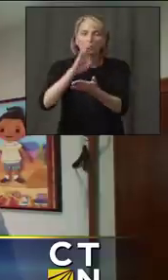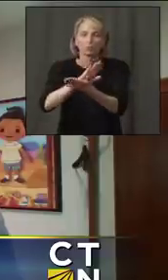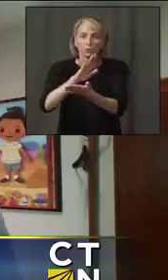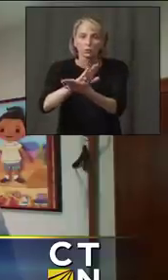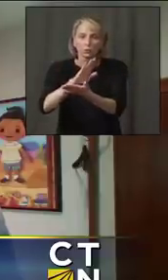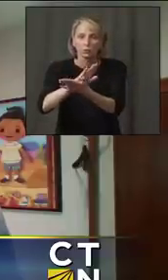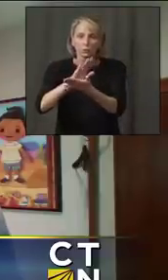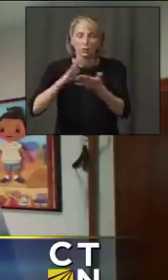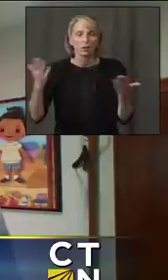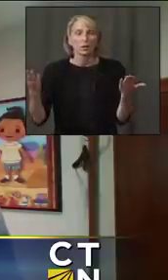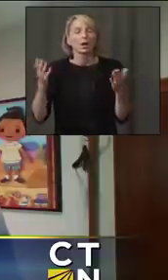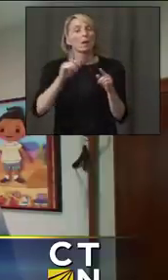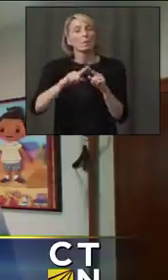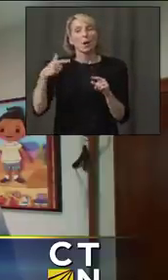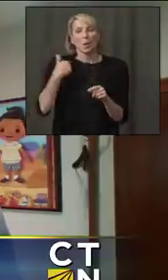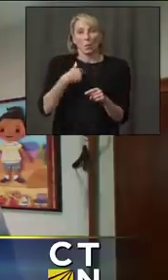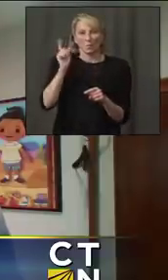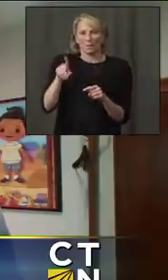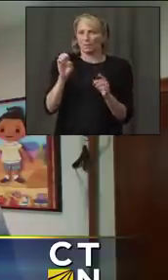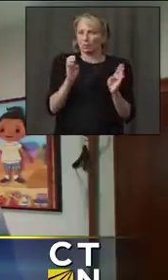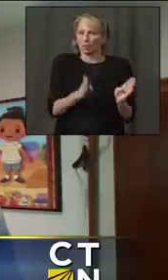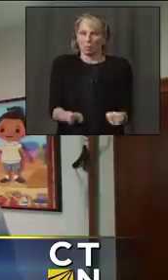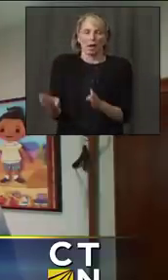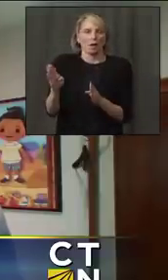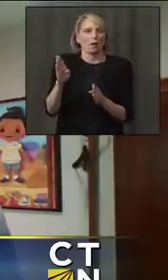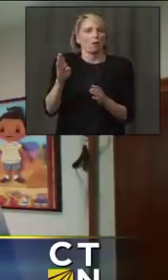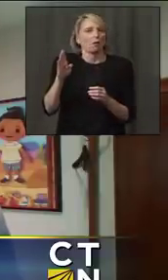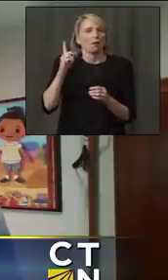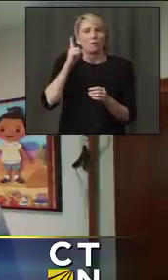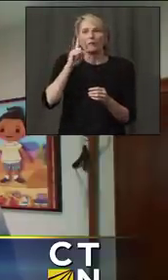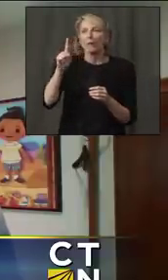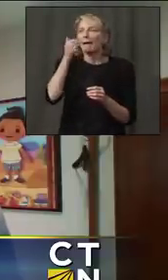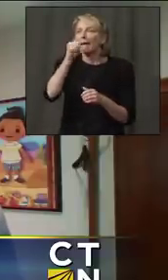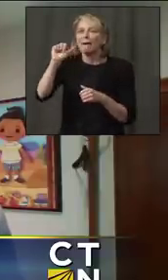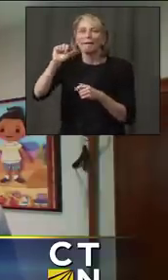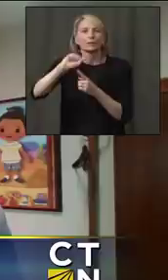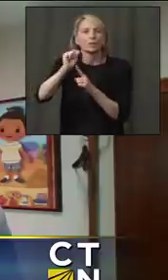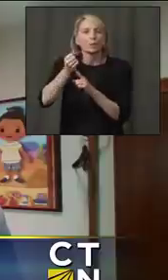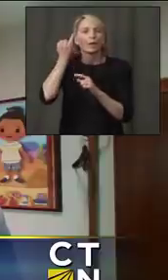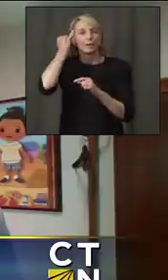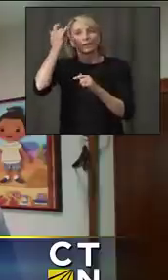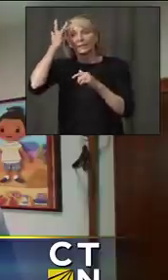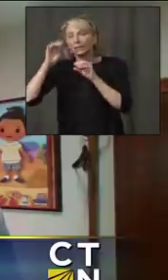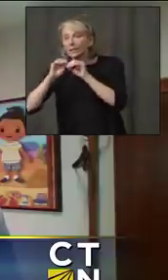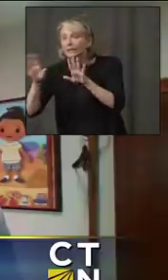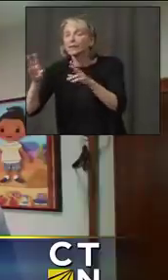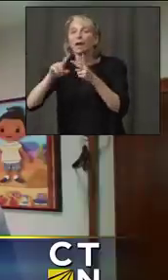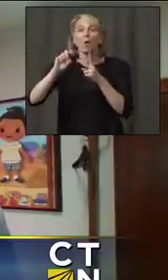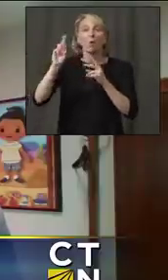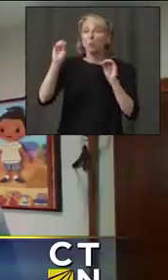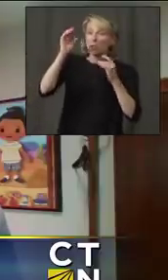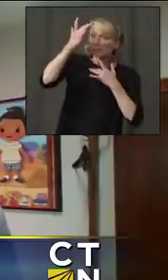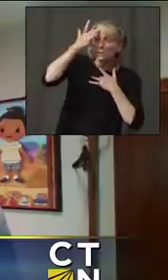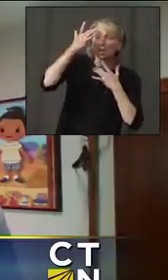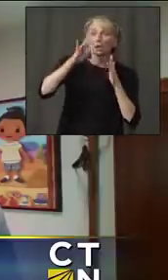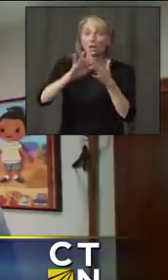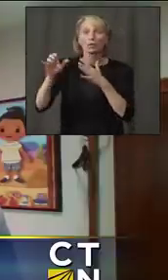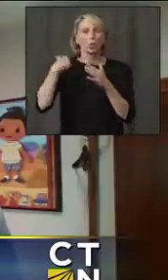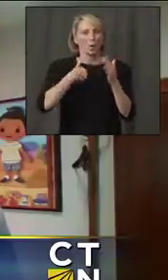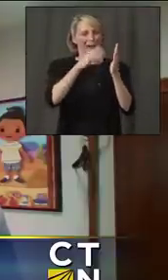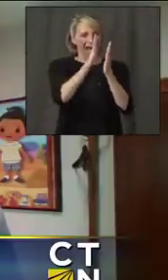how things move. We need to be prepared for all scenarios, and we're asking districts to plan multiple scenarios.